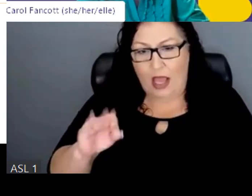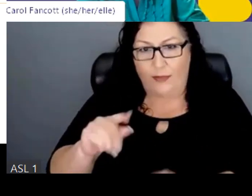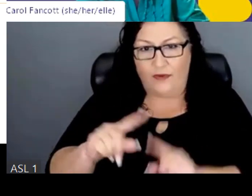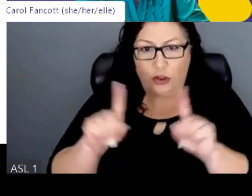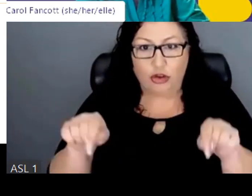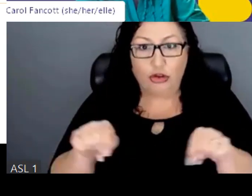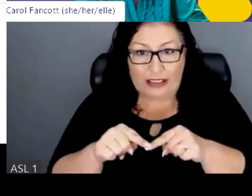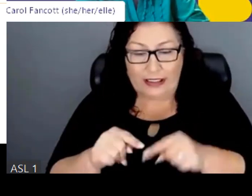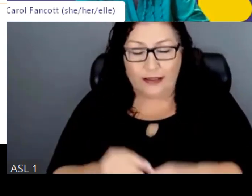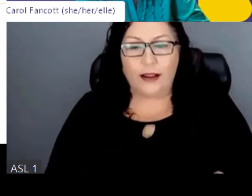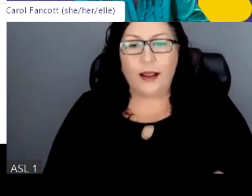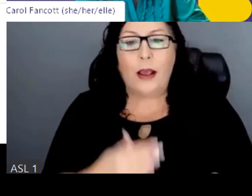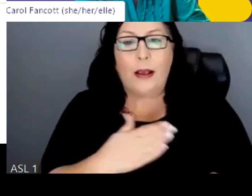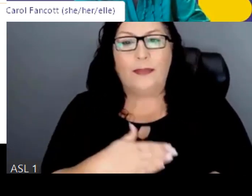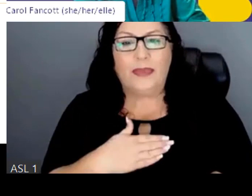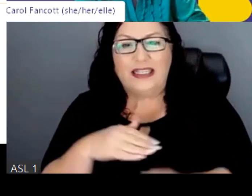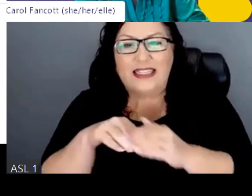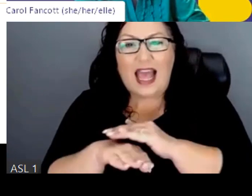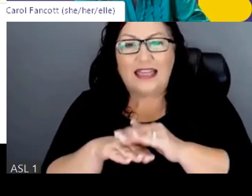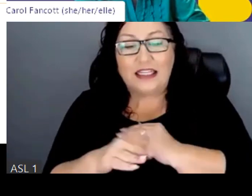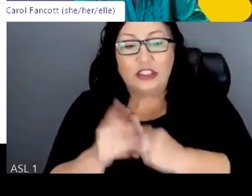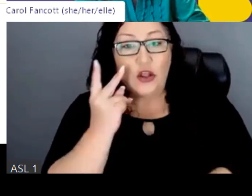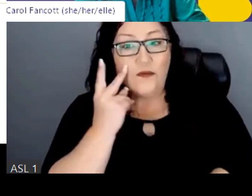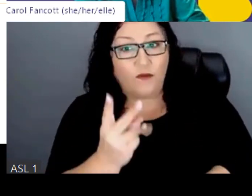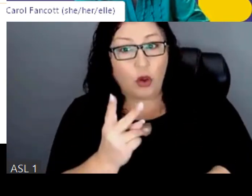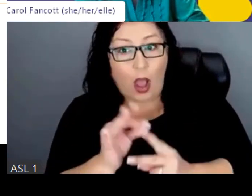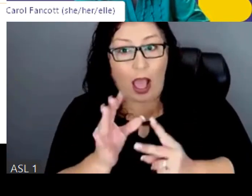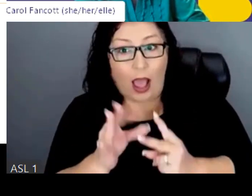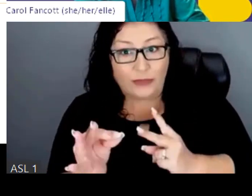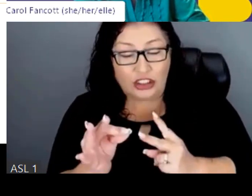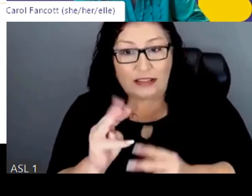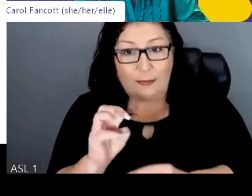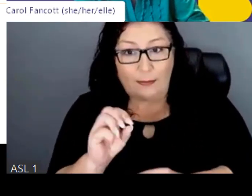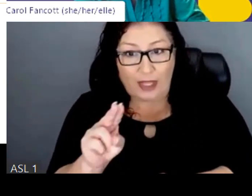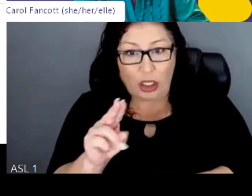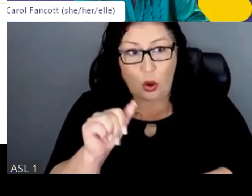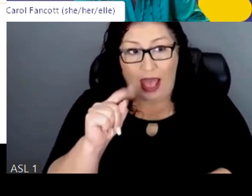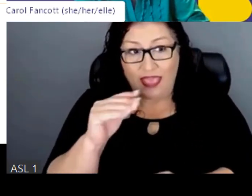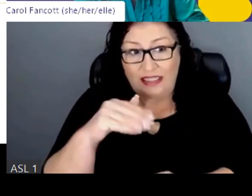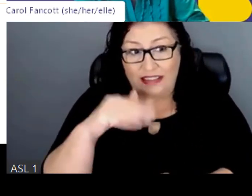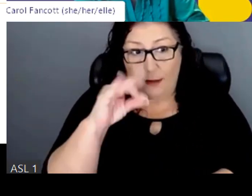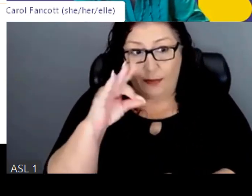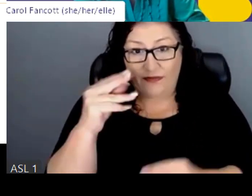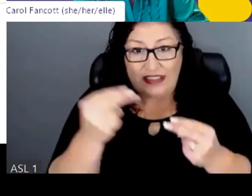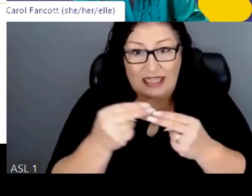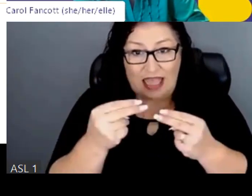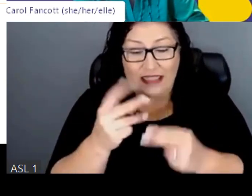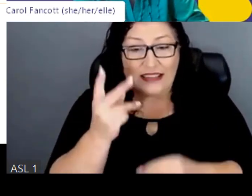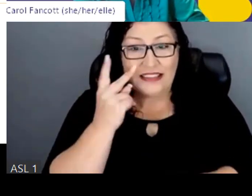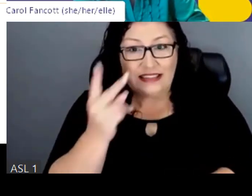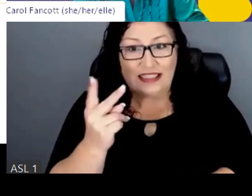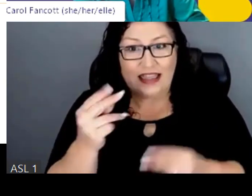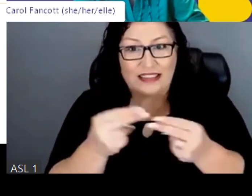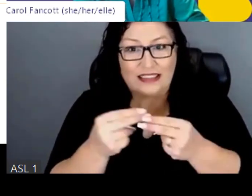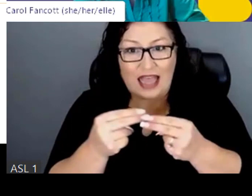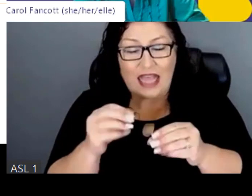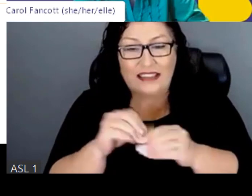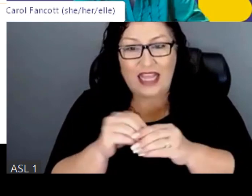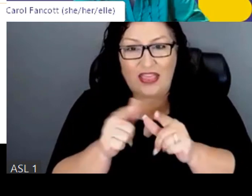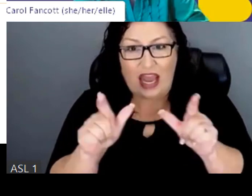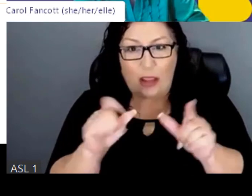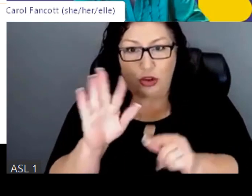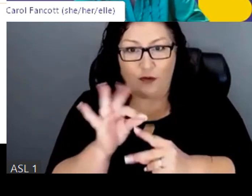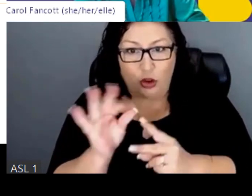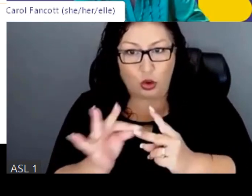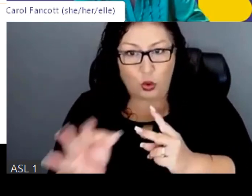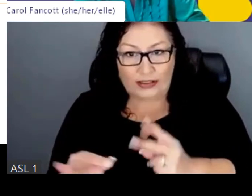the bottom of your screen. Please access the View Options menu at the top of the slides to see the slides